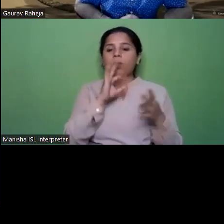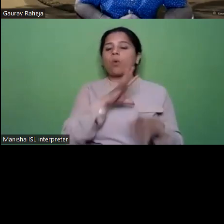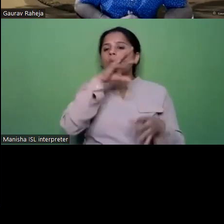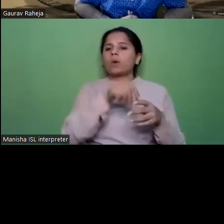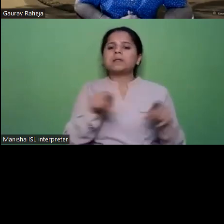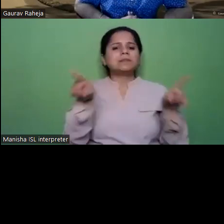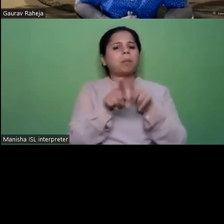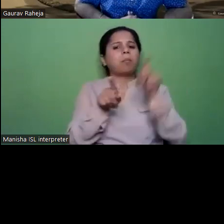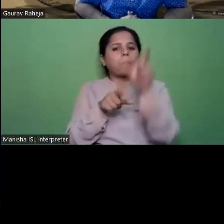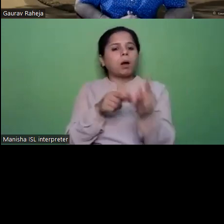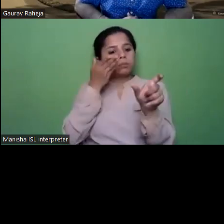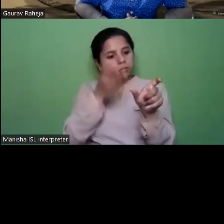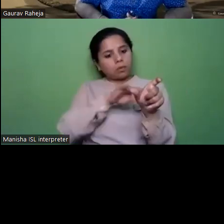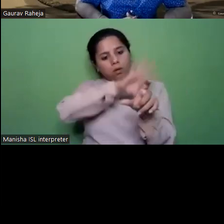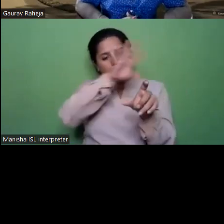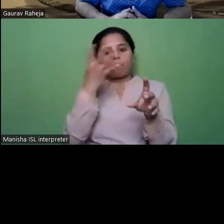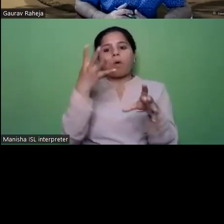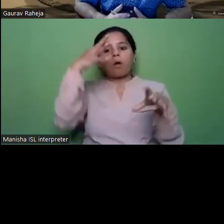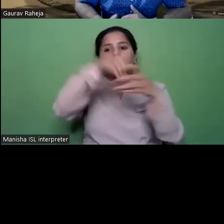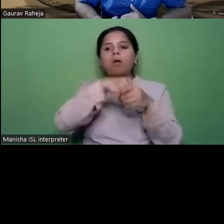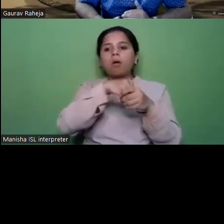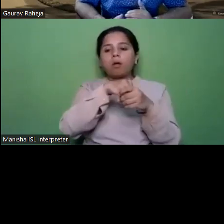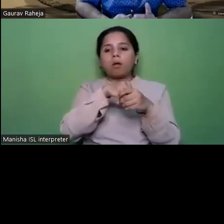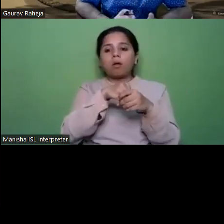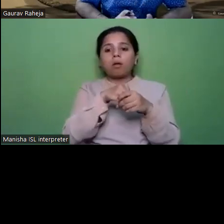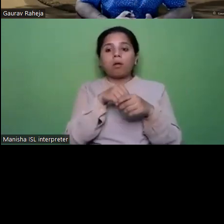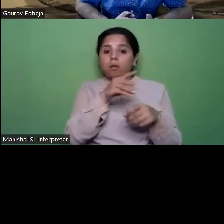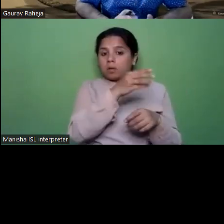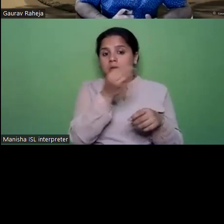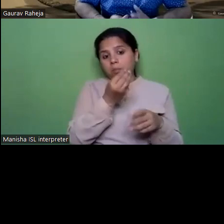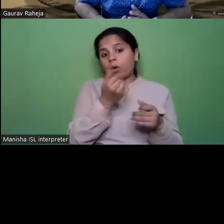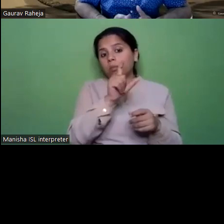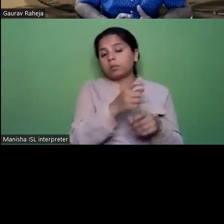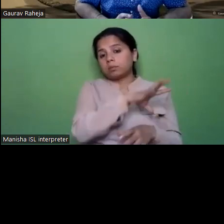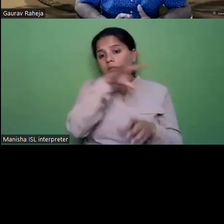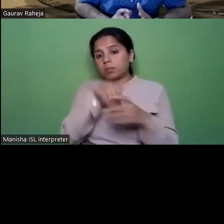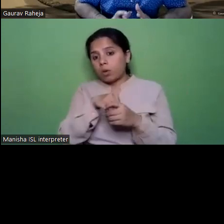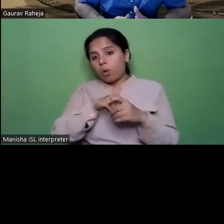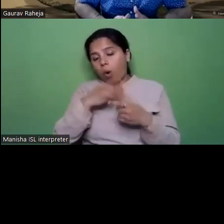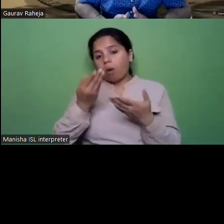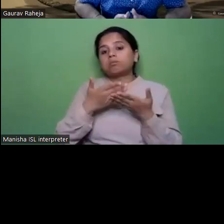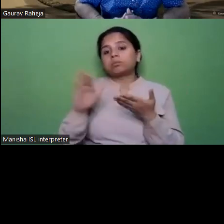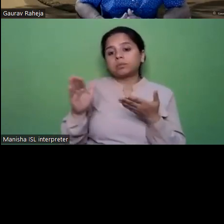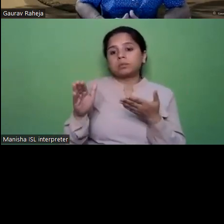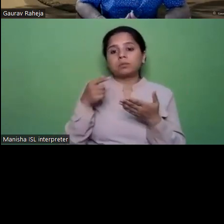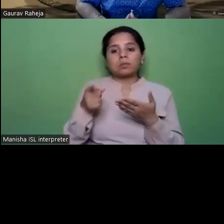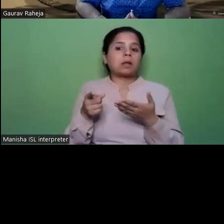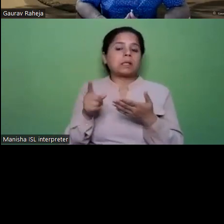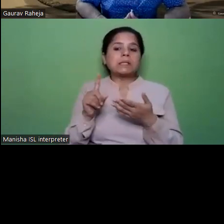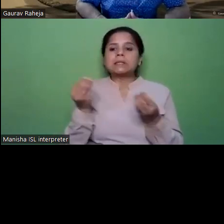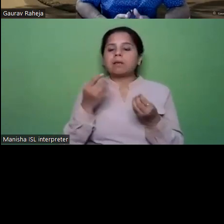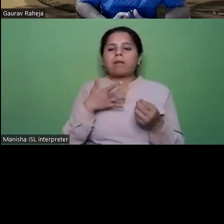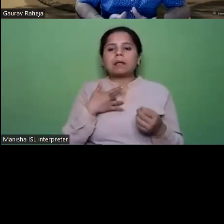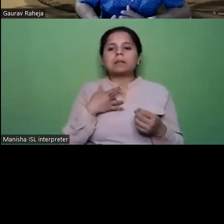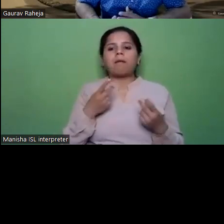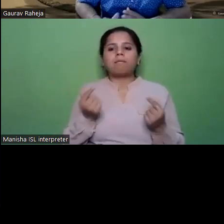person. So the same person could be included or excluded, but sometimes it's too early for us to say,